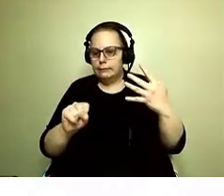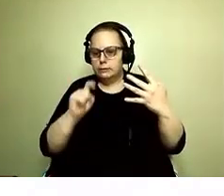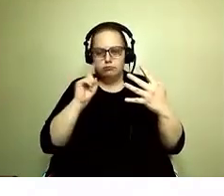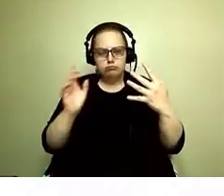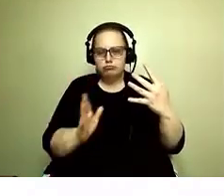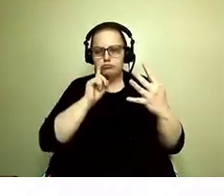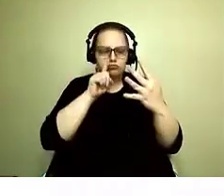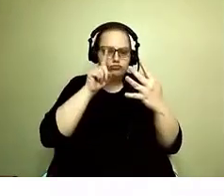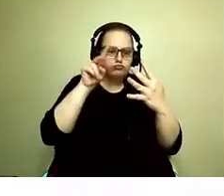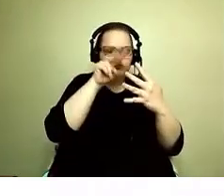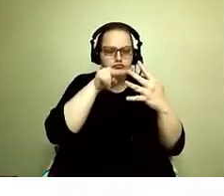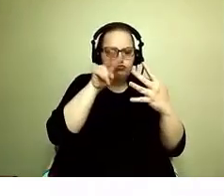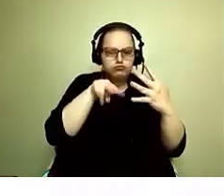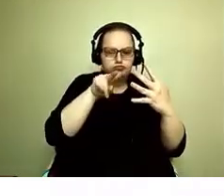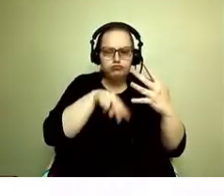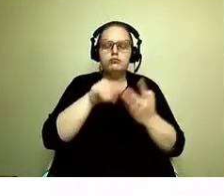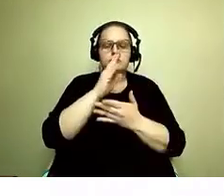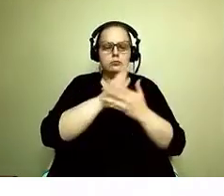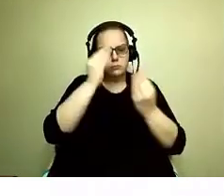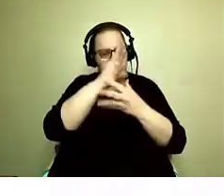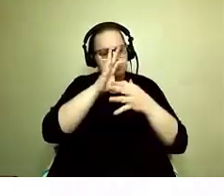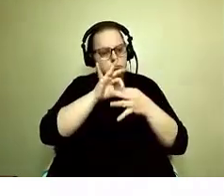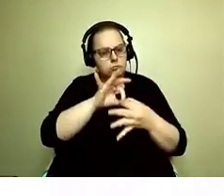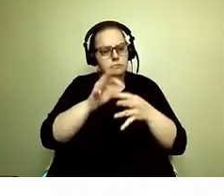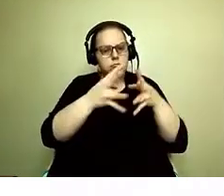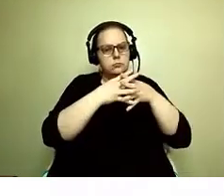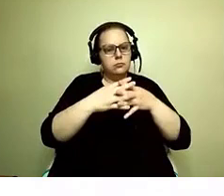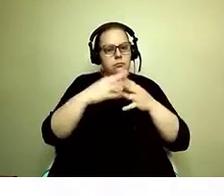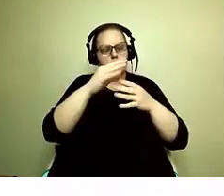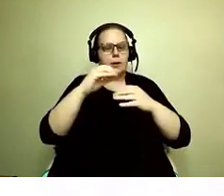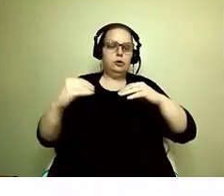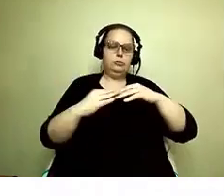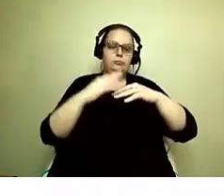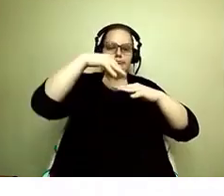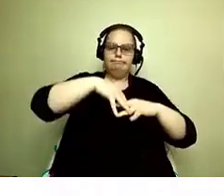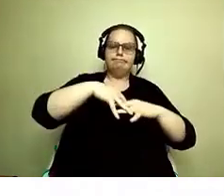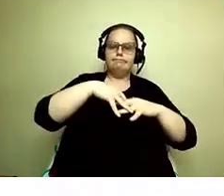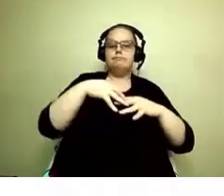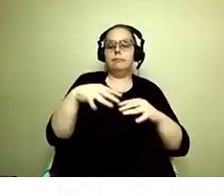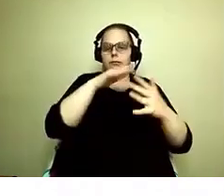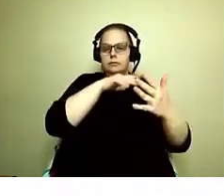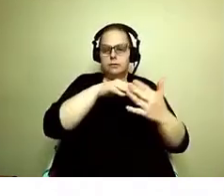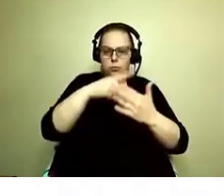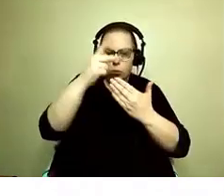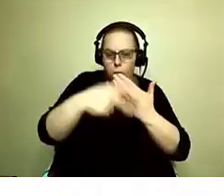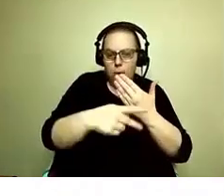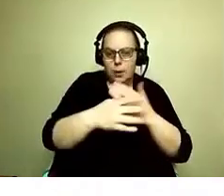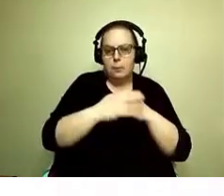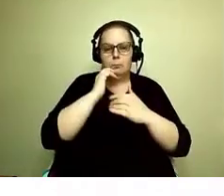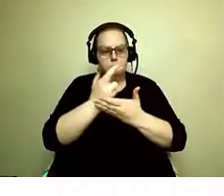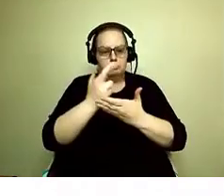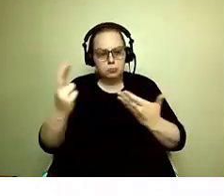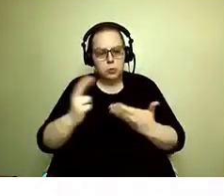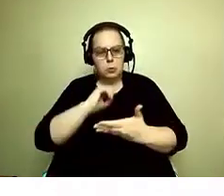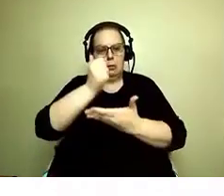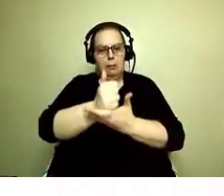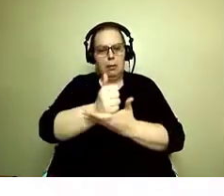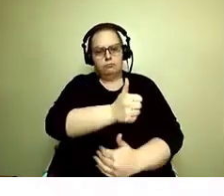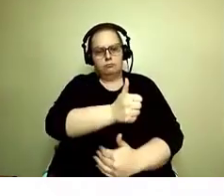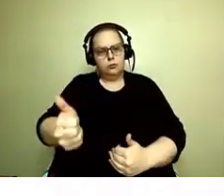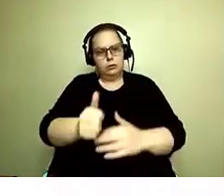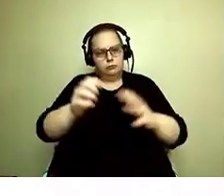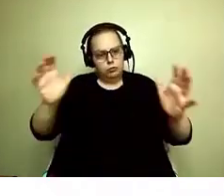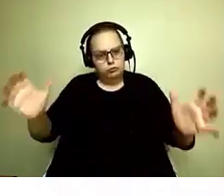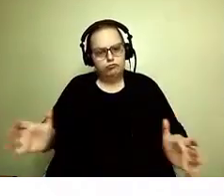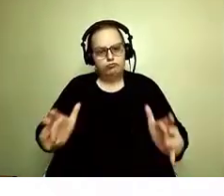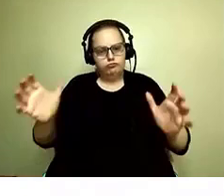from our American Indian Studies program and other resources, and it can assist you with steps to actively cultivate and collaborate